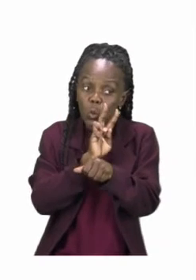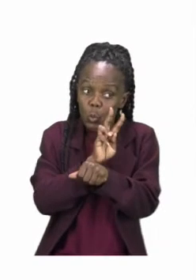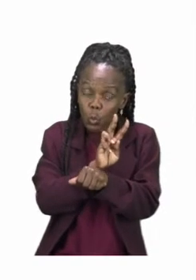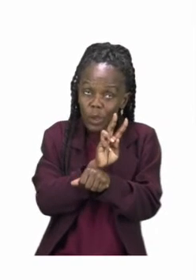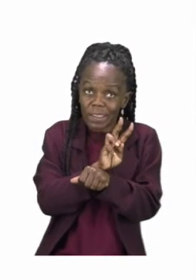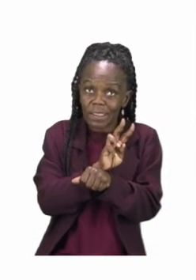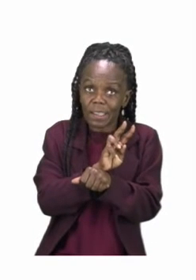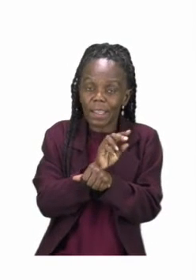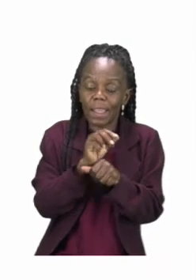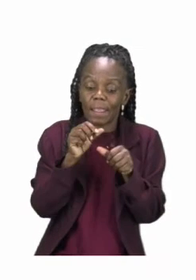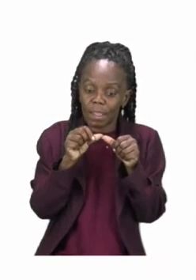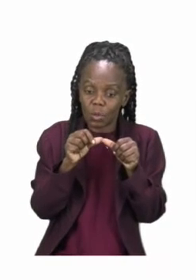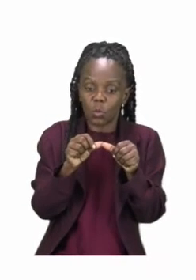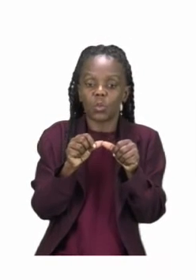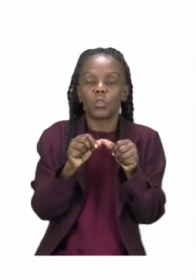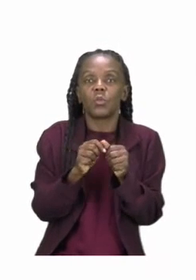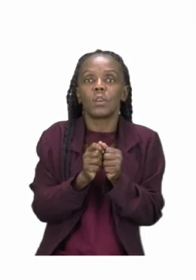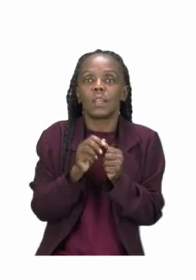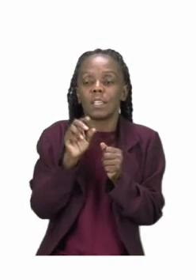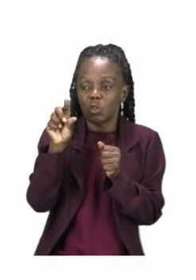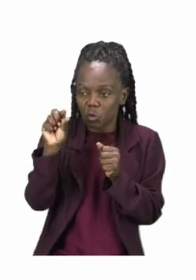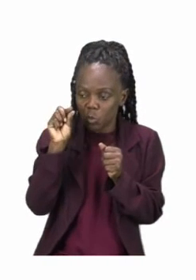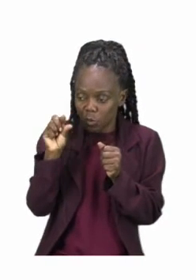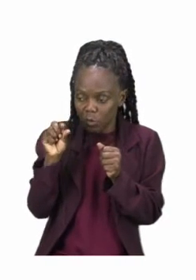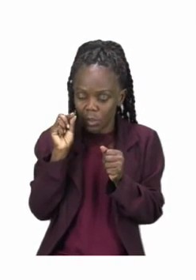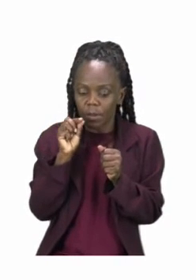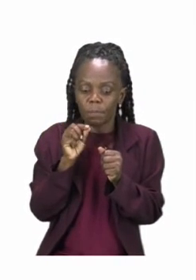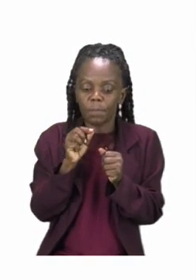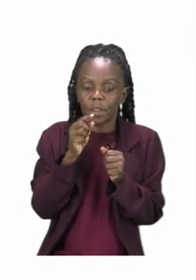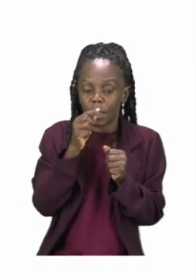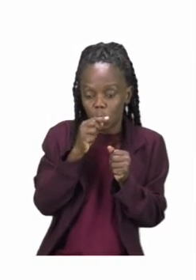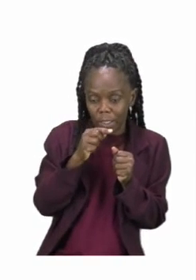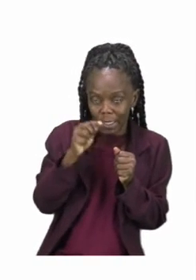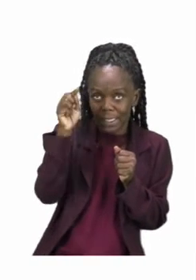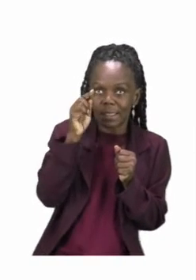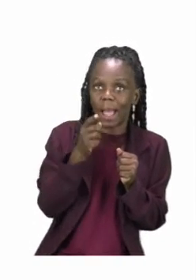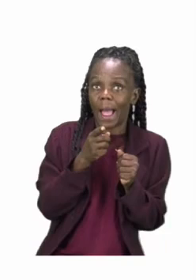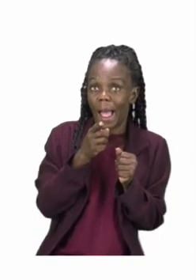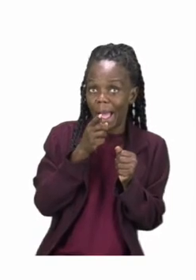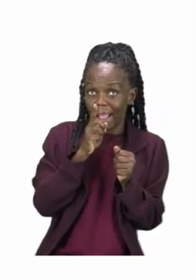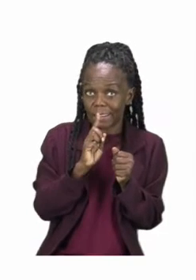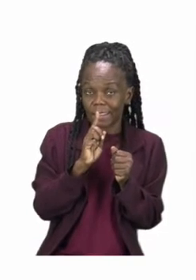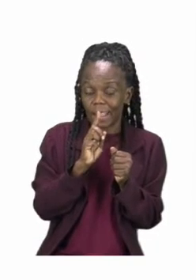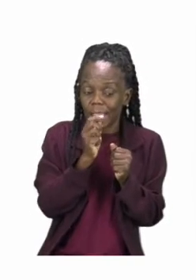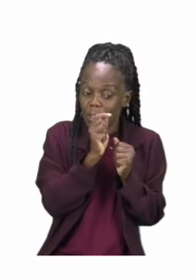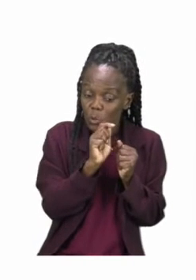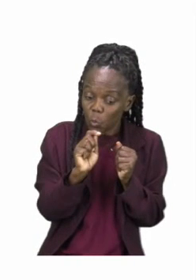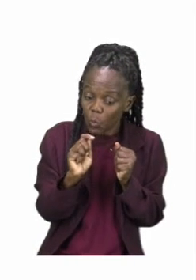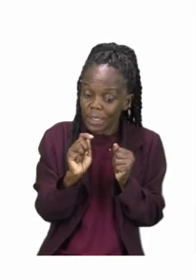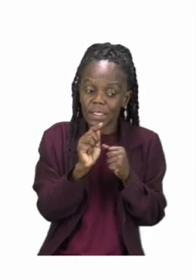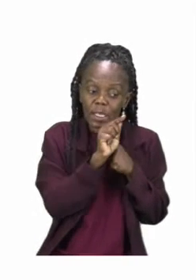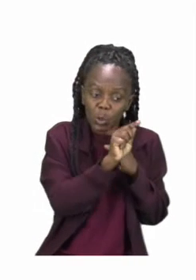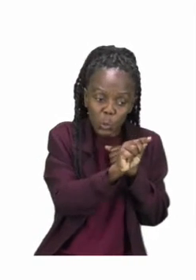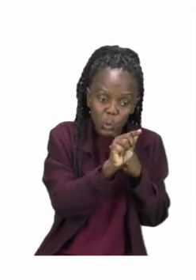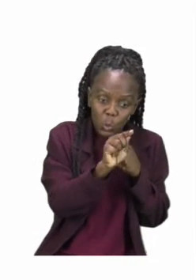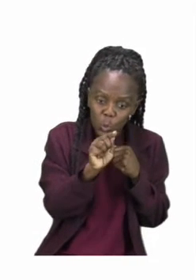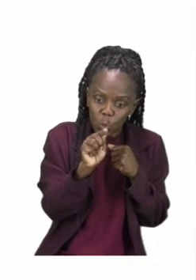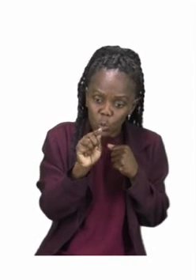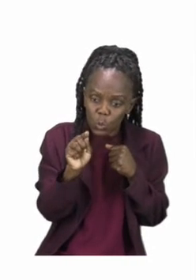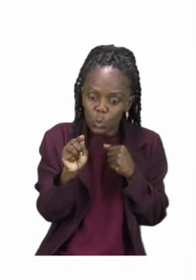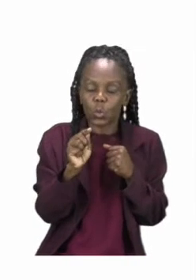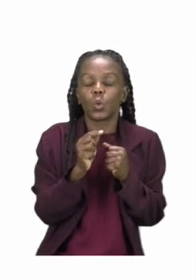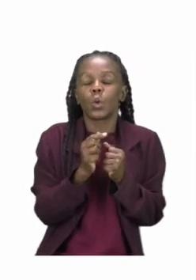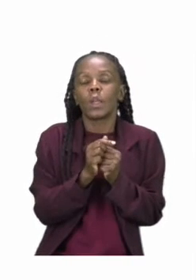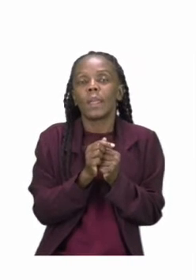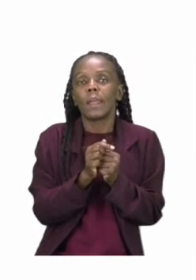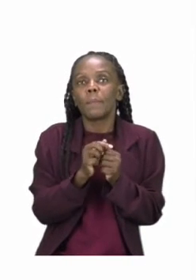choose your correct answer. Write it down on the space provided and use a capital